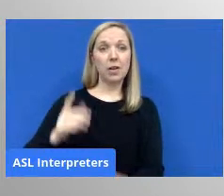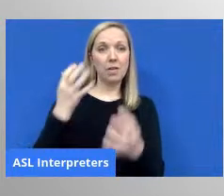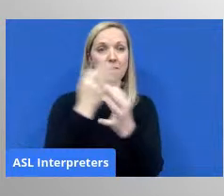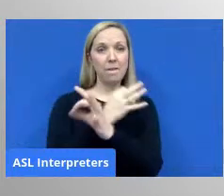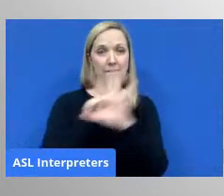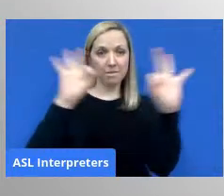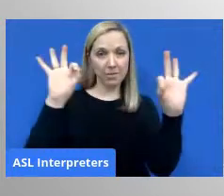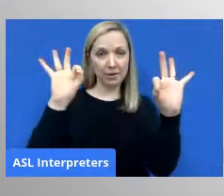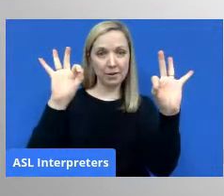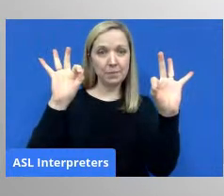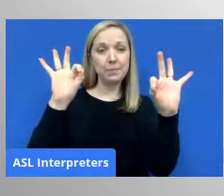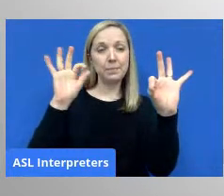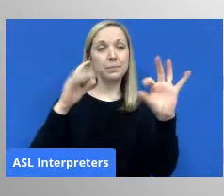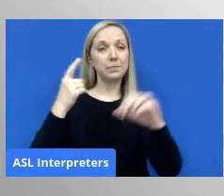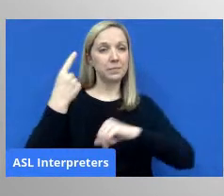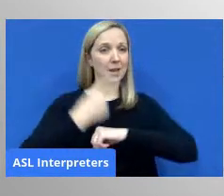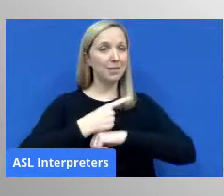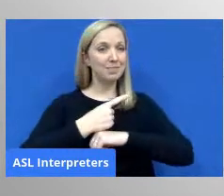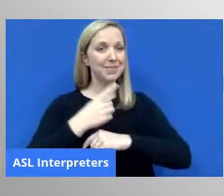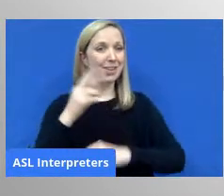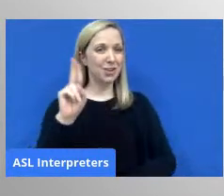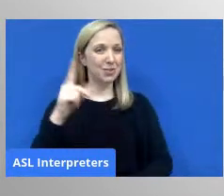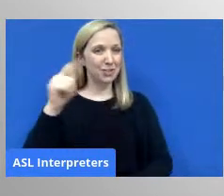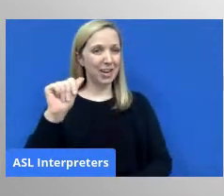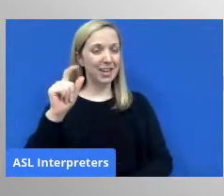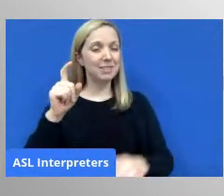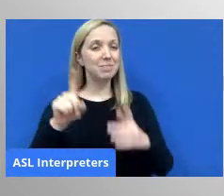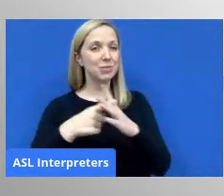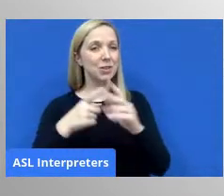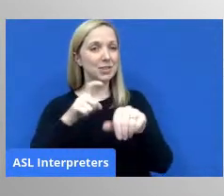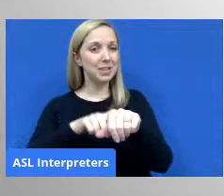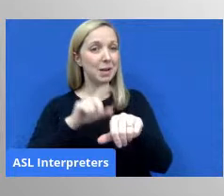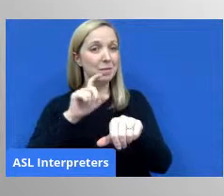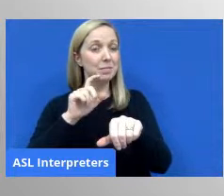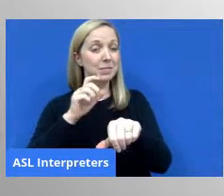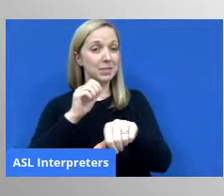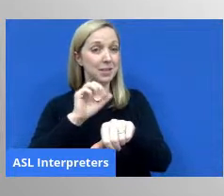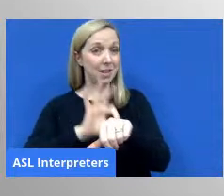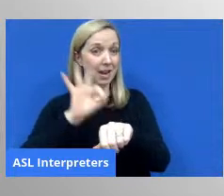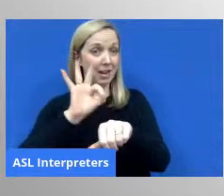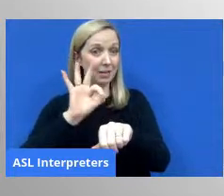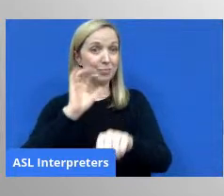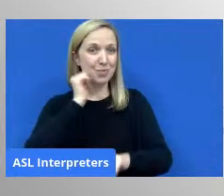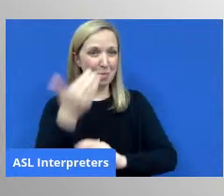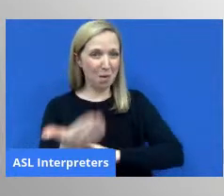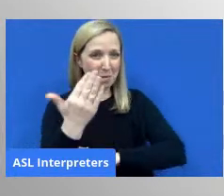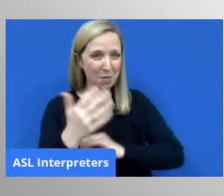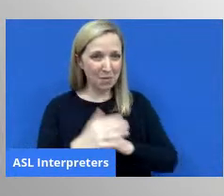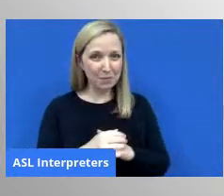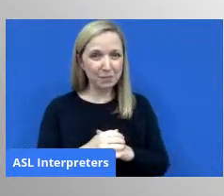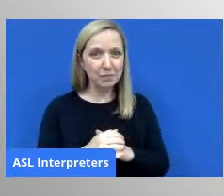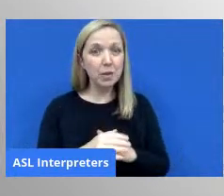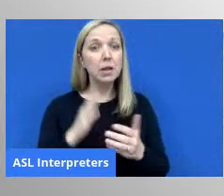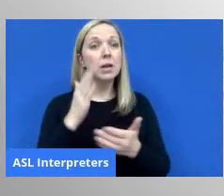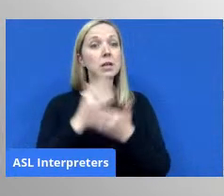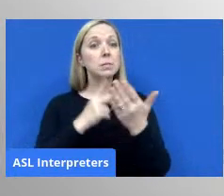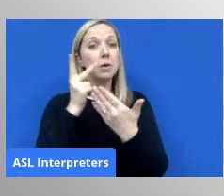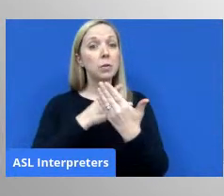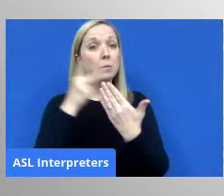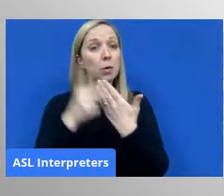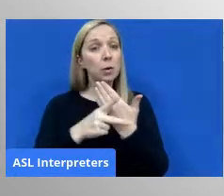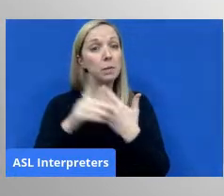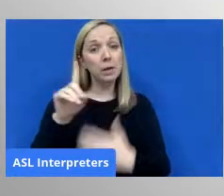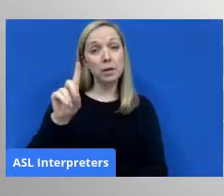University of Georgia, will be held tomorrow morning at 9 a.m. As part of the program, Dr. Zanona Thomas will share this